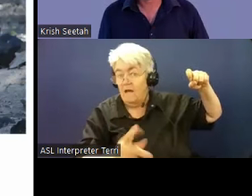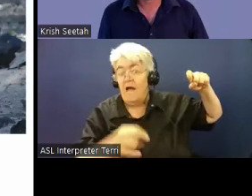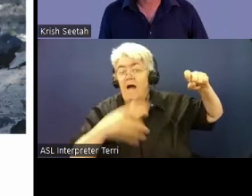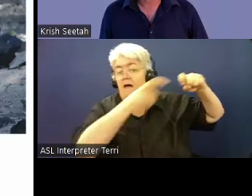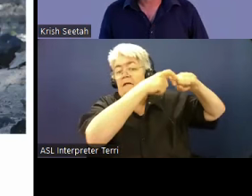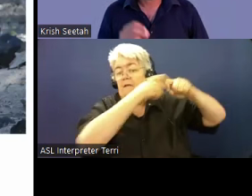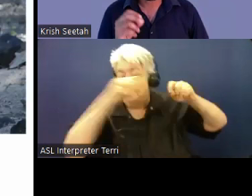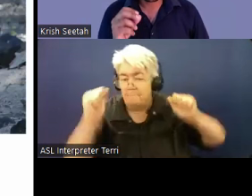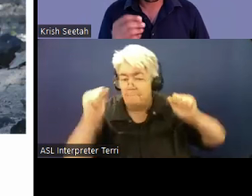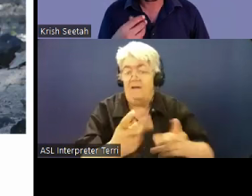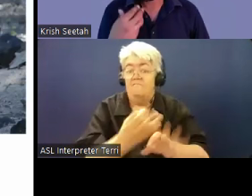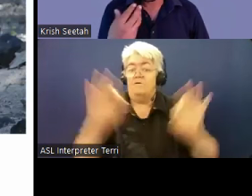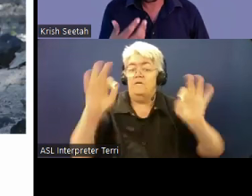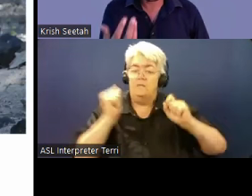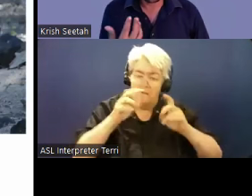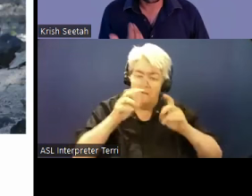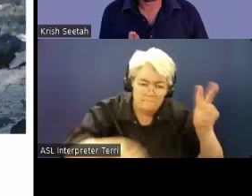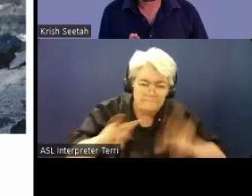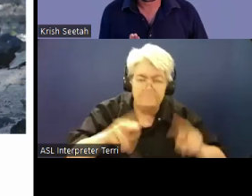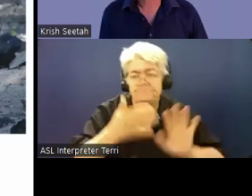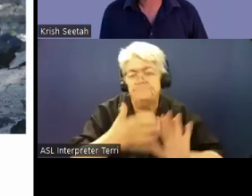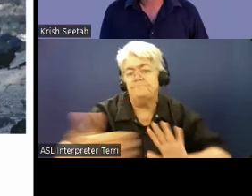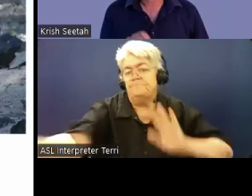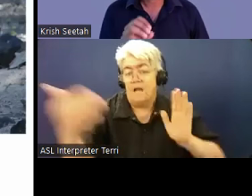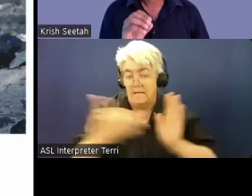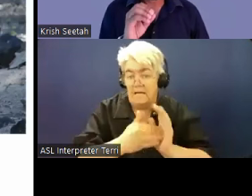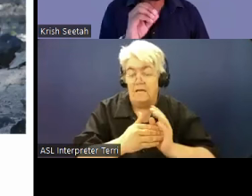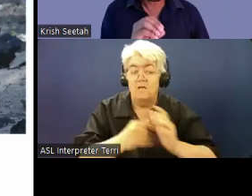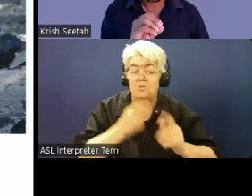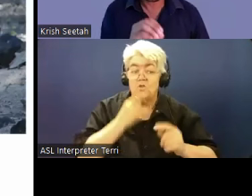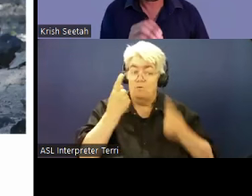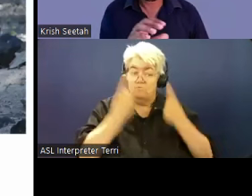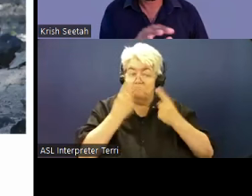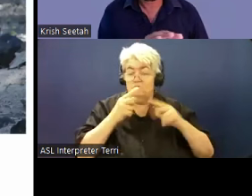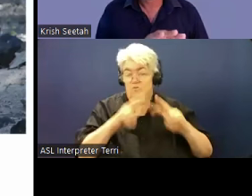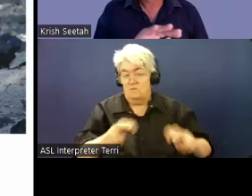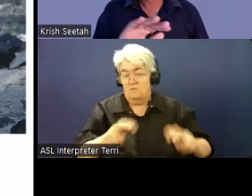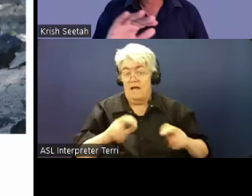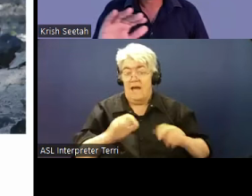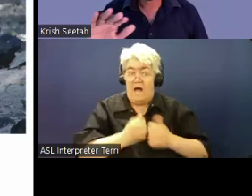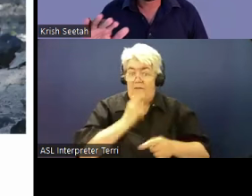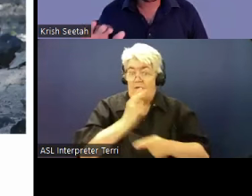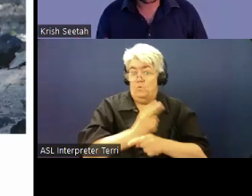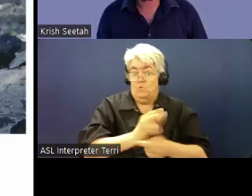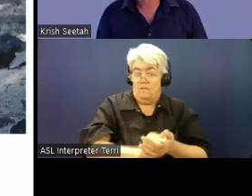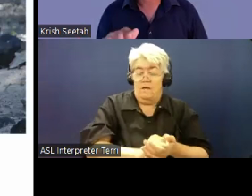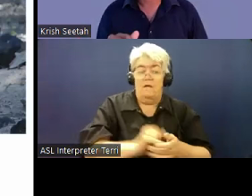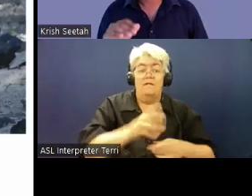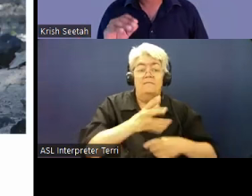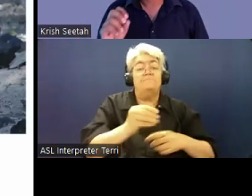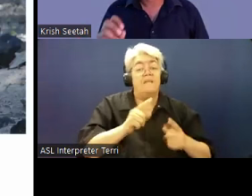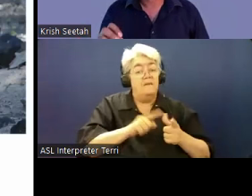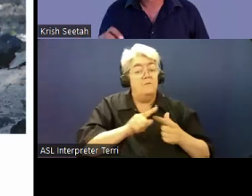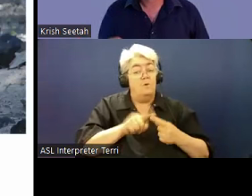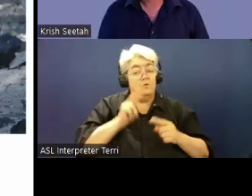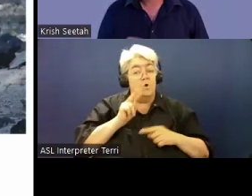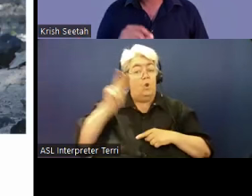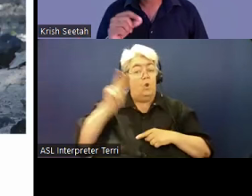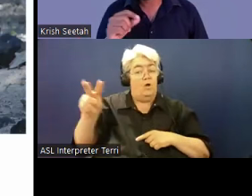enslaved populations for the work that for their own agency. We also need to broaden our gaze and look beyond the Atlantic iteration of